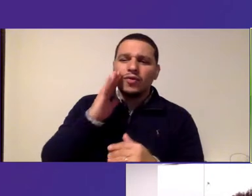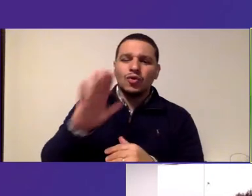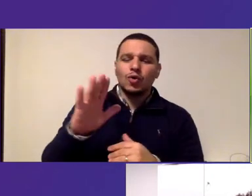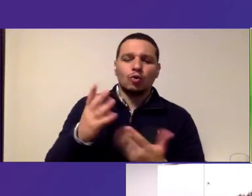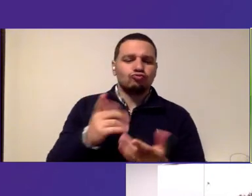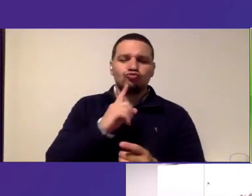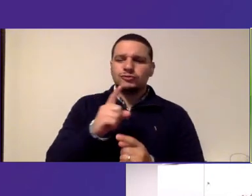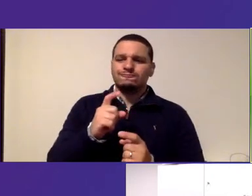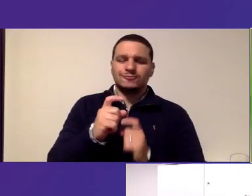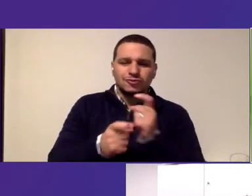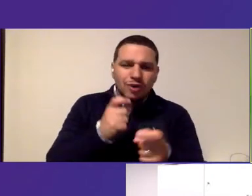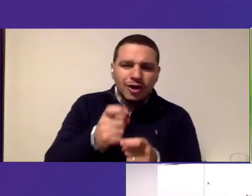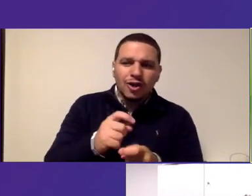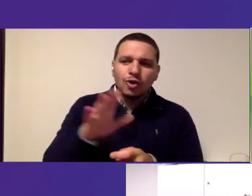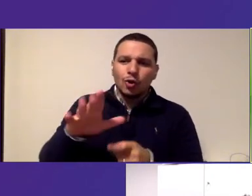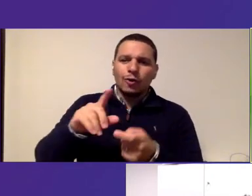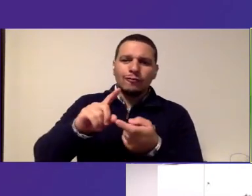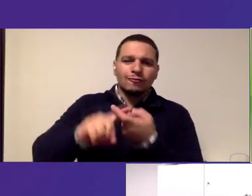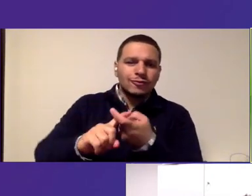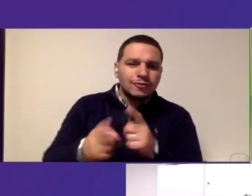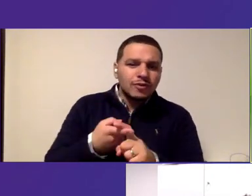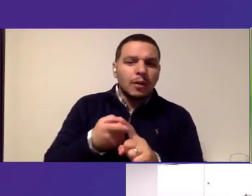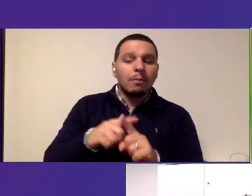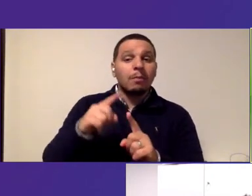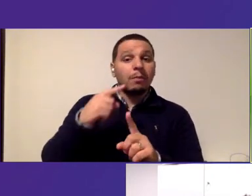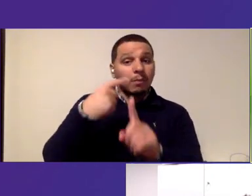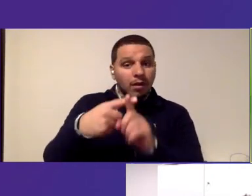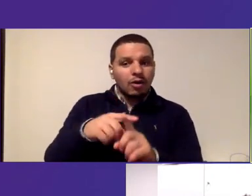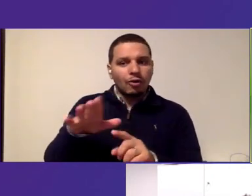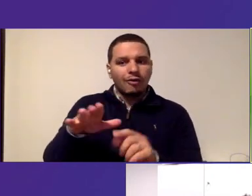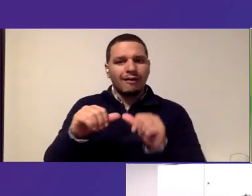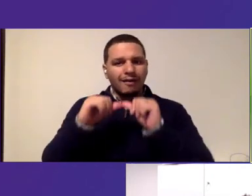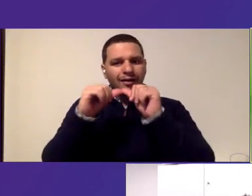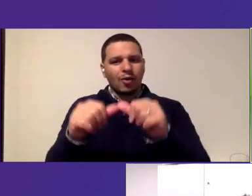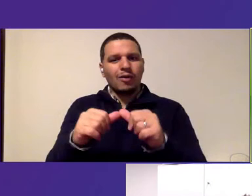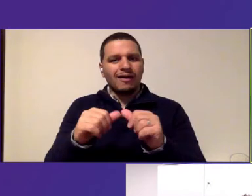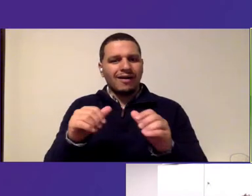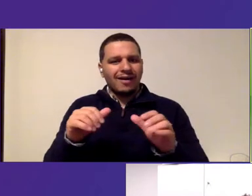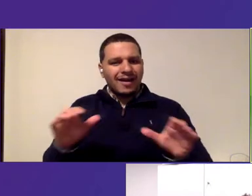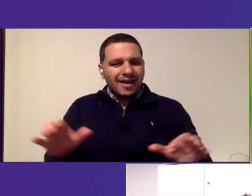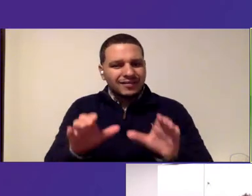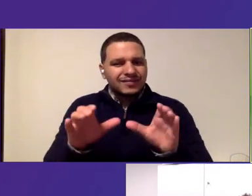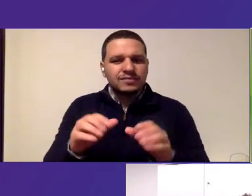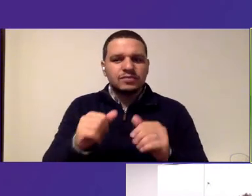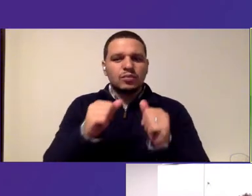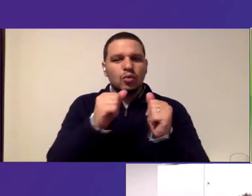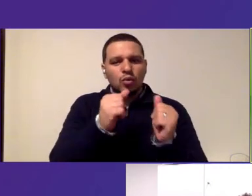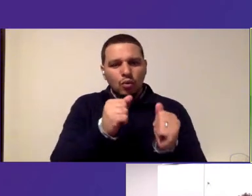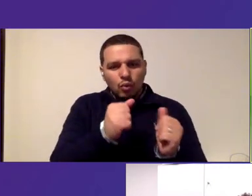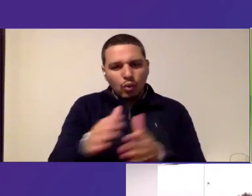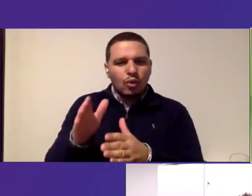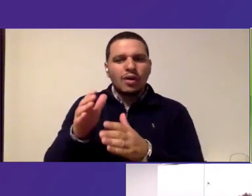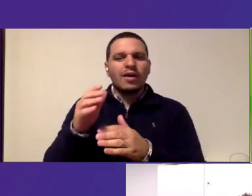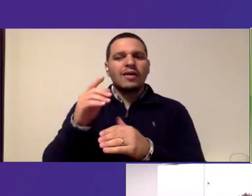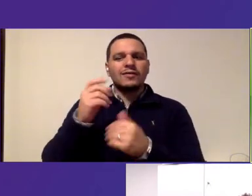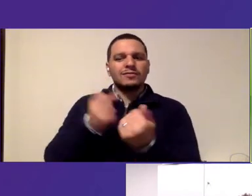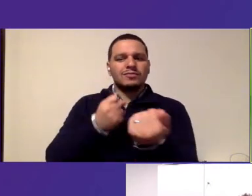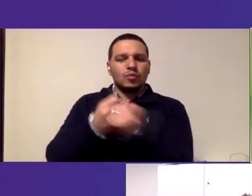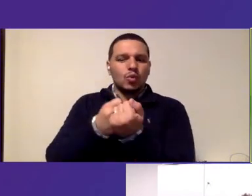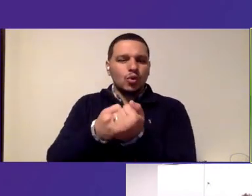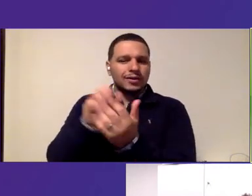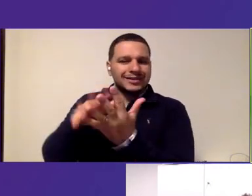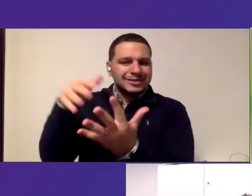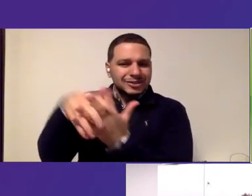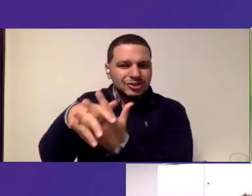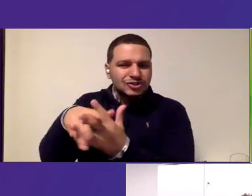and friendship, but for your ongoing activism and organizing in support of Indigenous, First Nations, and American